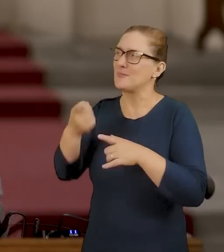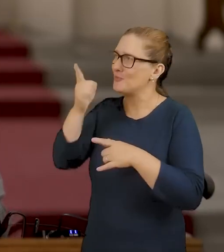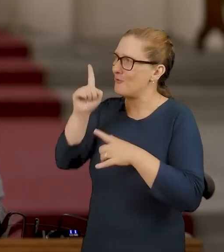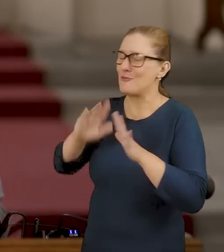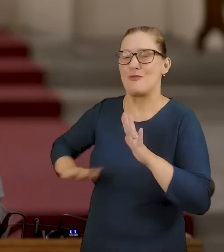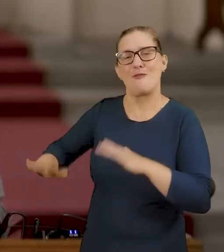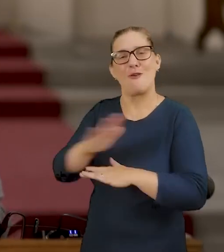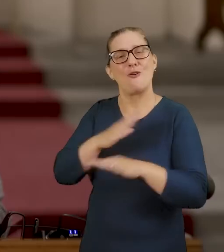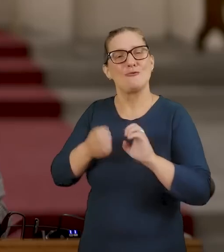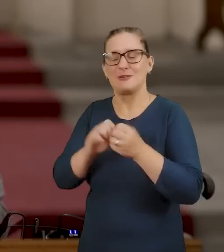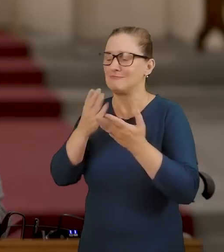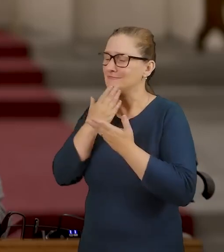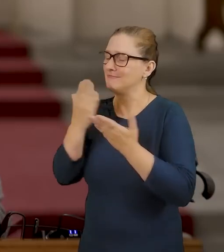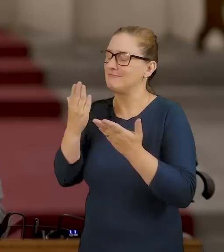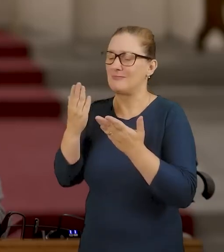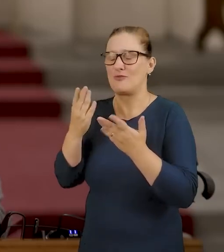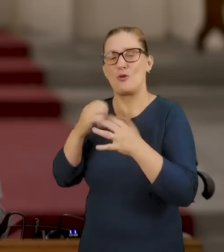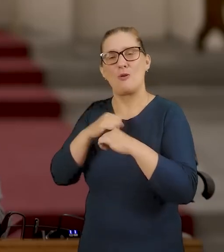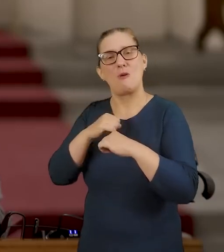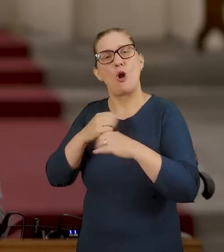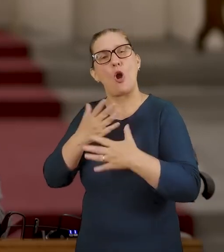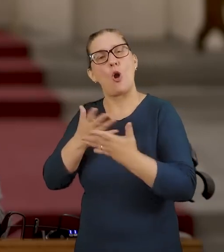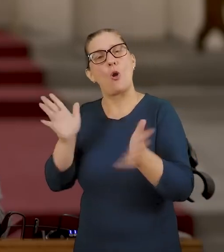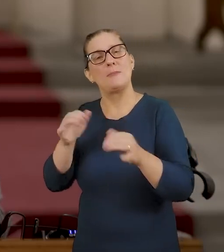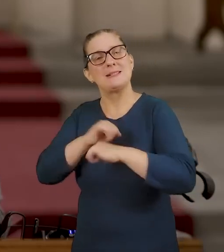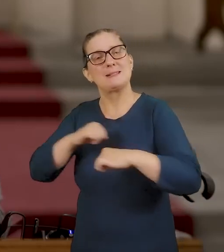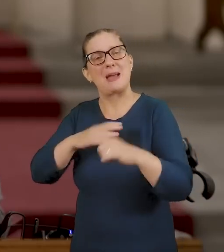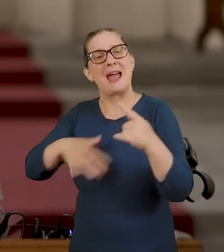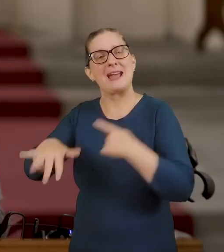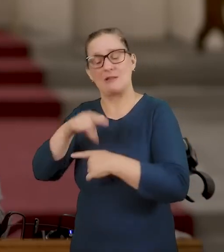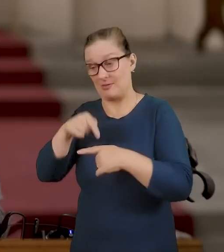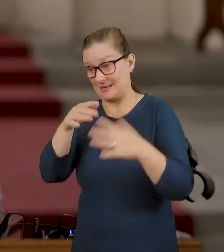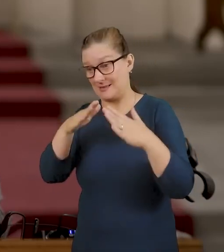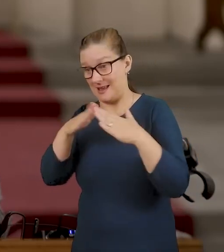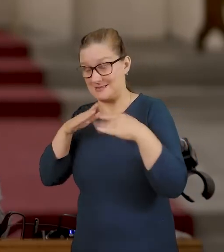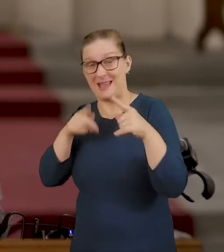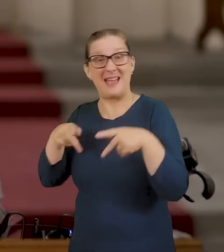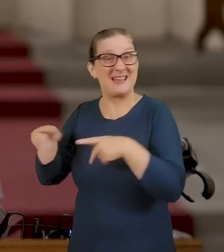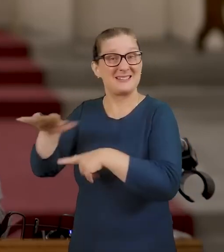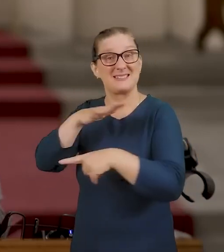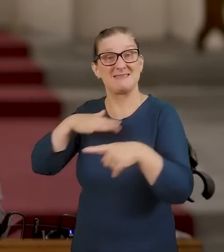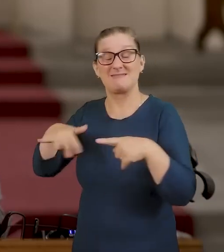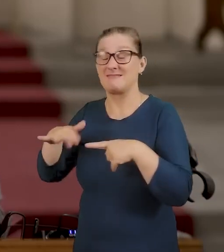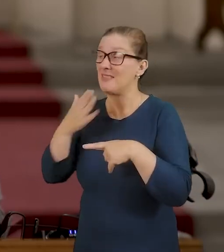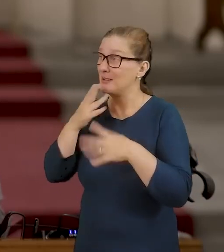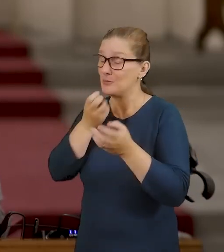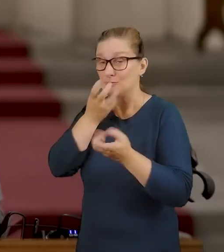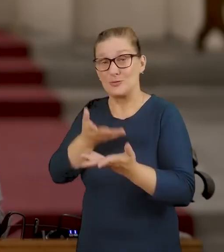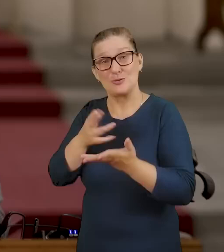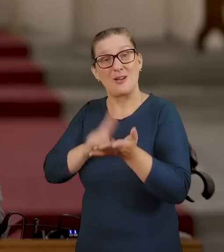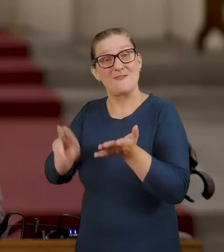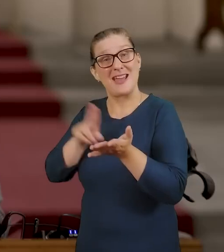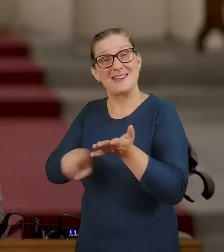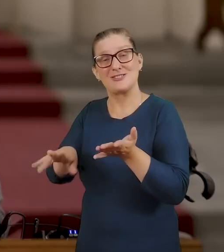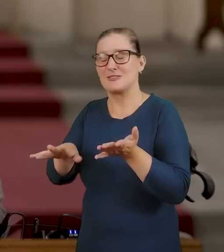And God of all creation, we are grateful for the open spaces that we have on this estate and surrounding it. And we thank you for the beauty of your